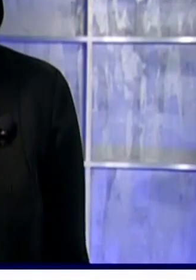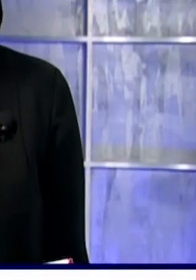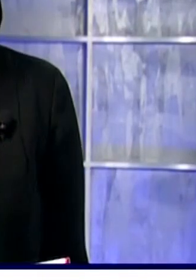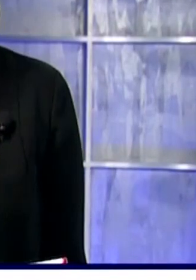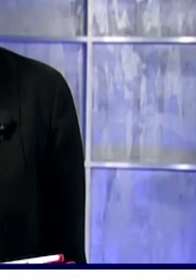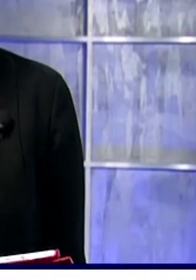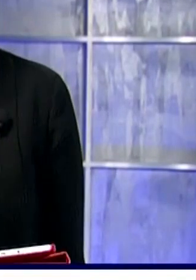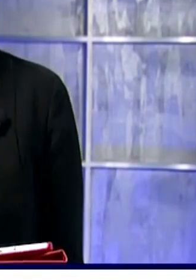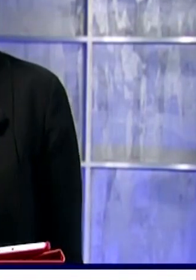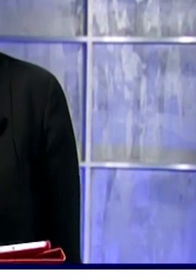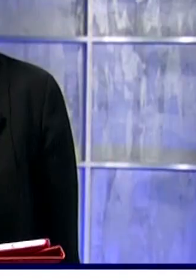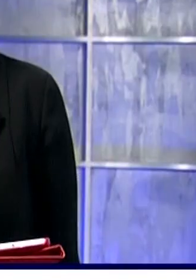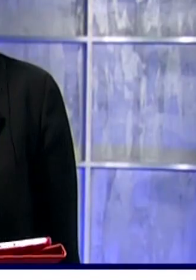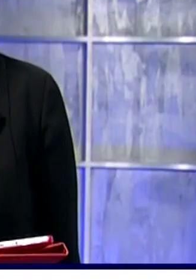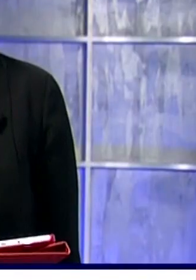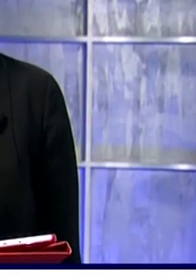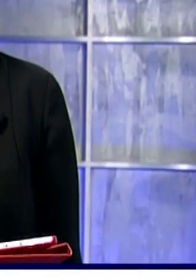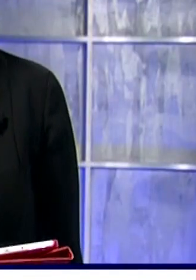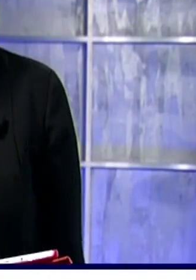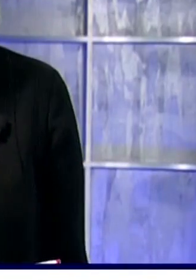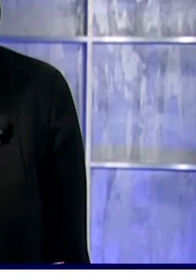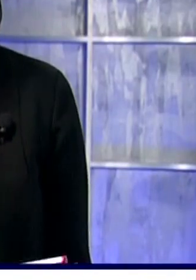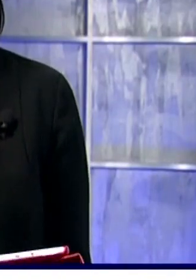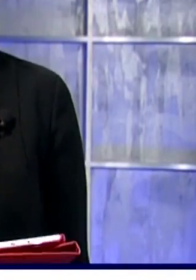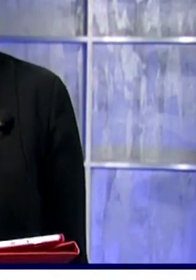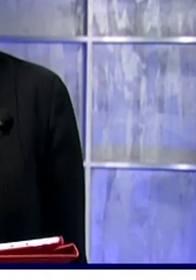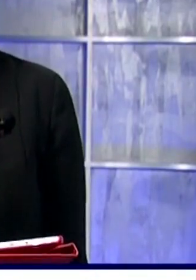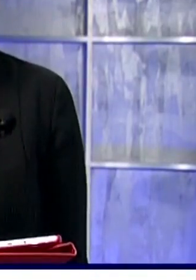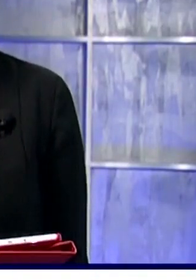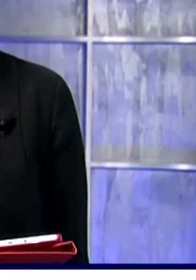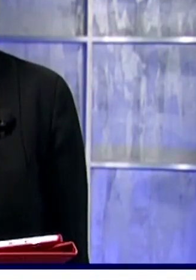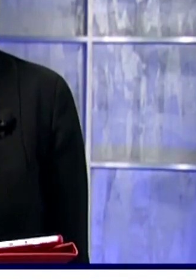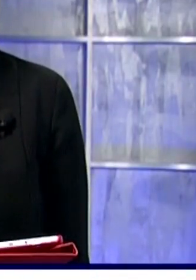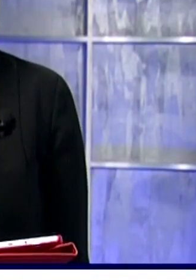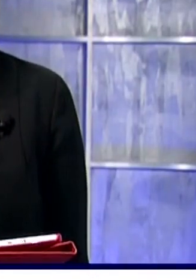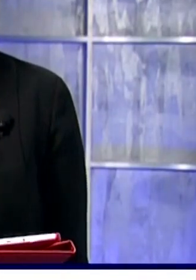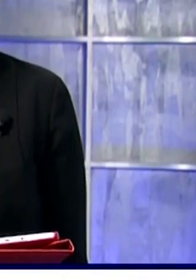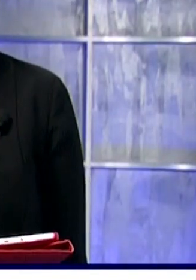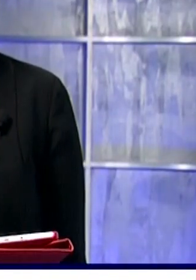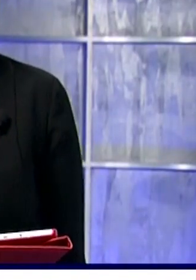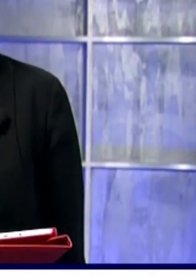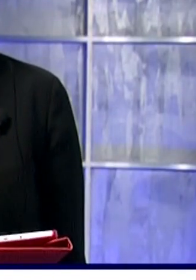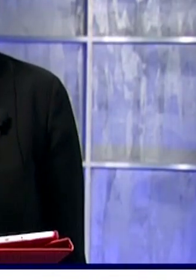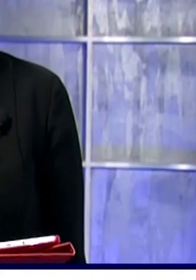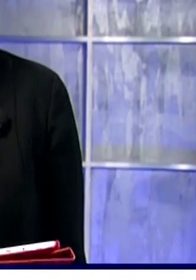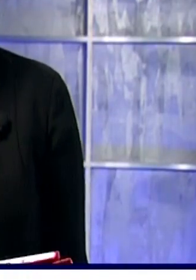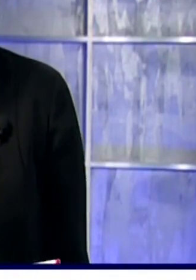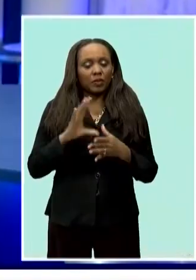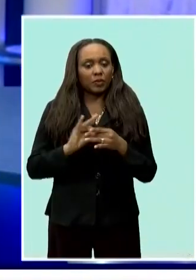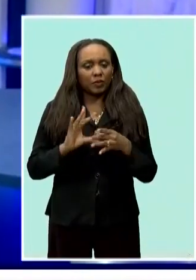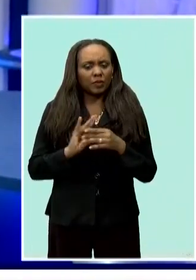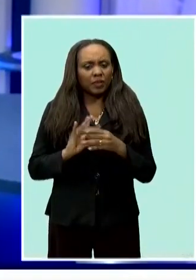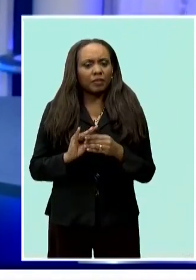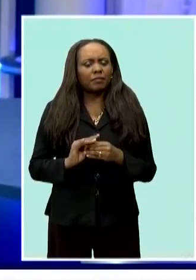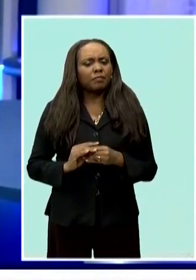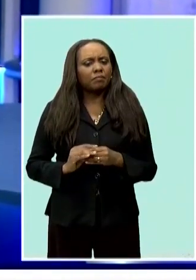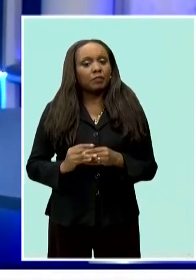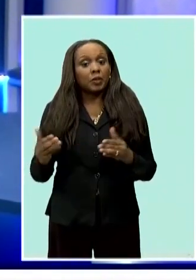Friday. And in sports, Hayley Matthews recovers from injury to take her place for the tours of Ireland and England.